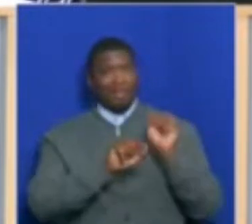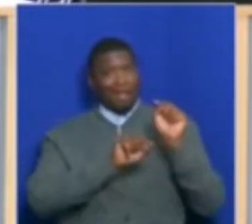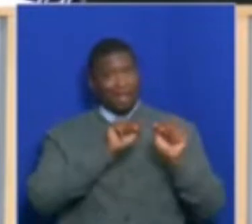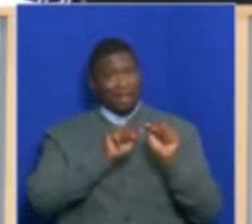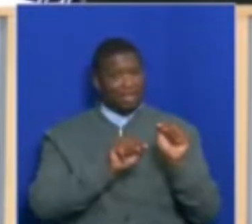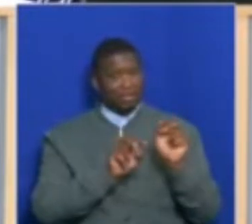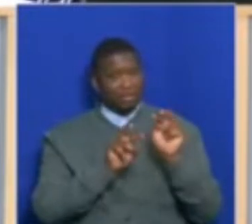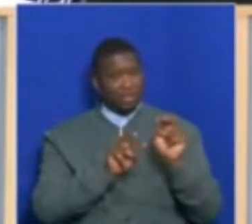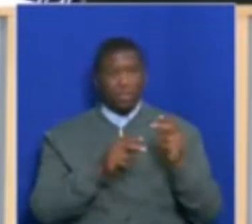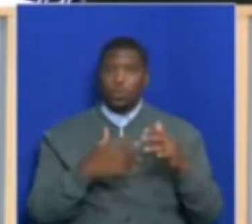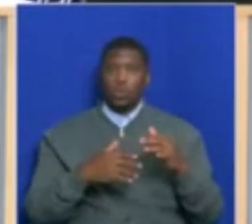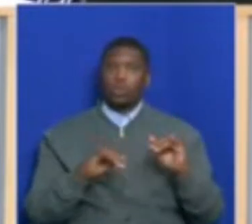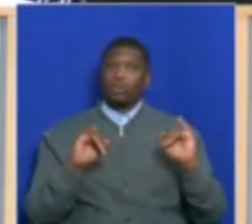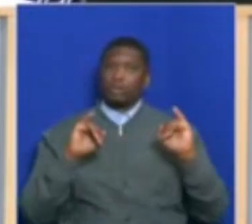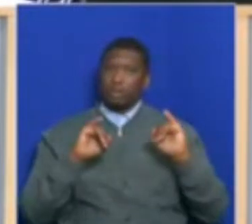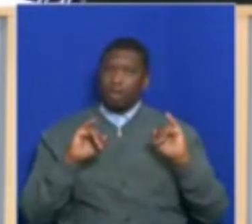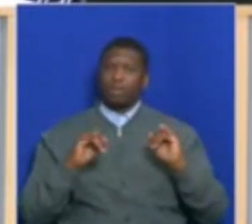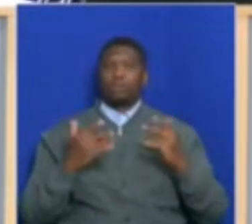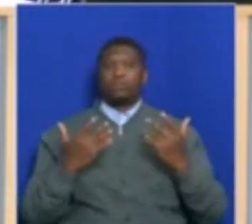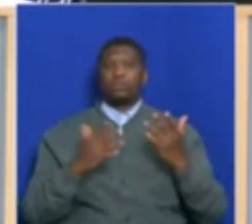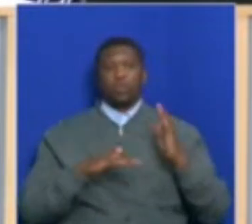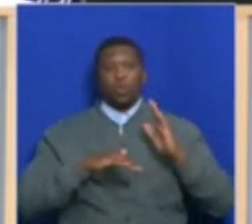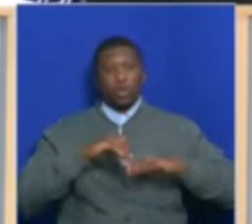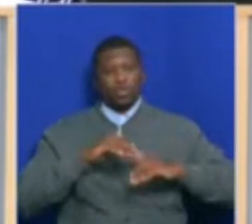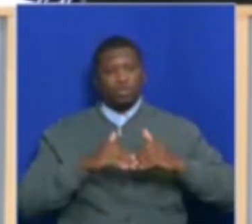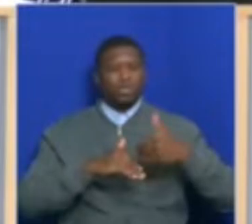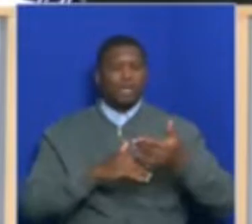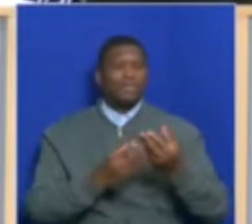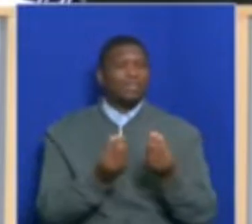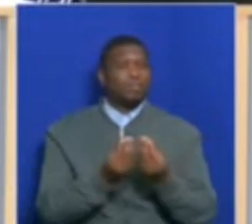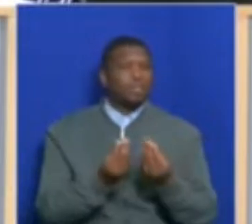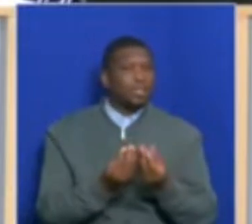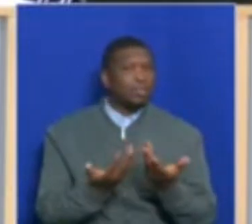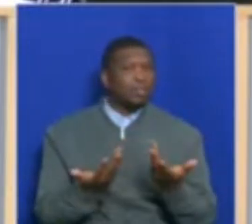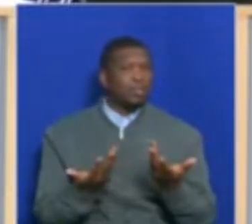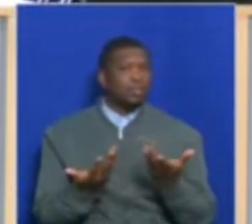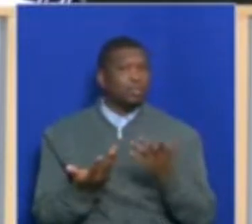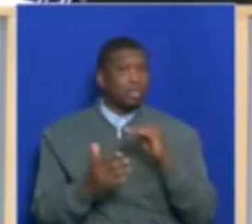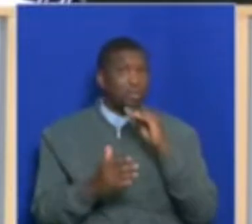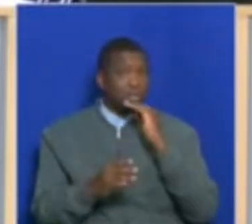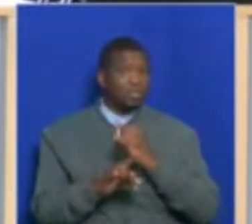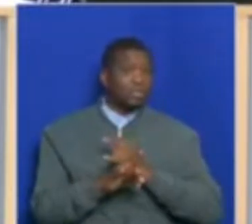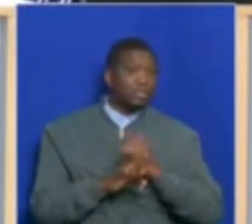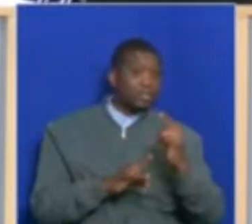towards something. I'm not talking about whether successful prosecution or not.